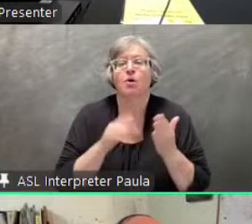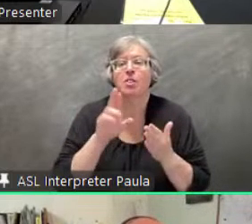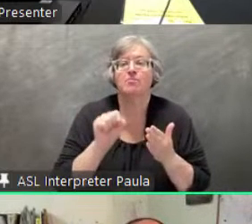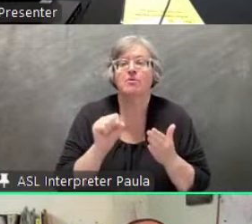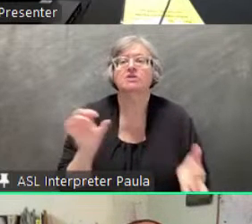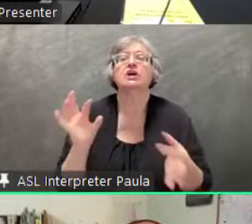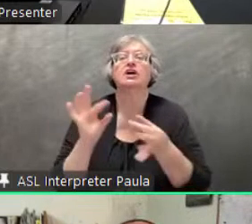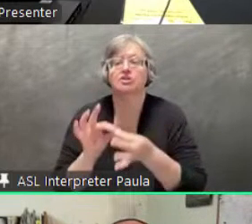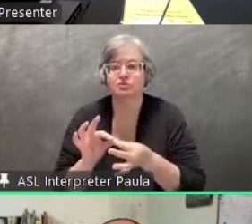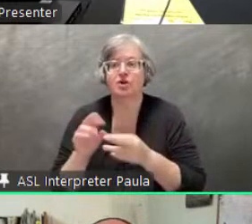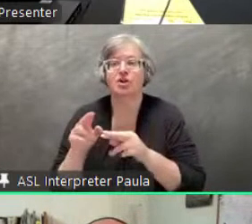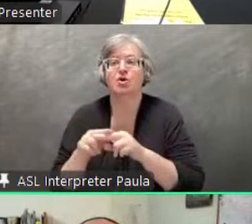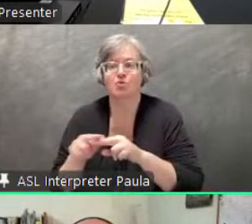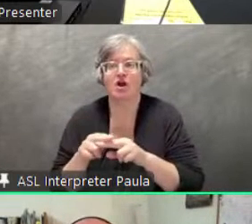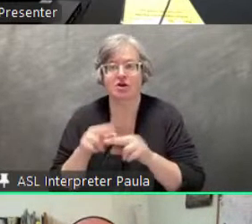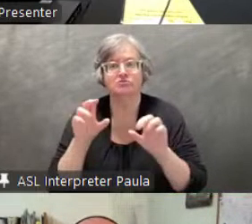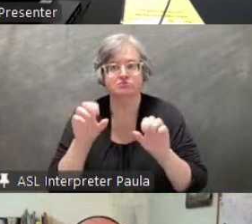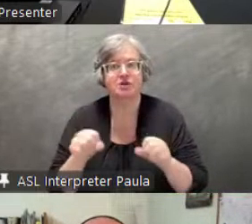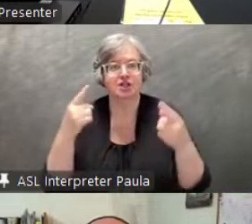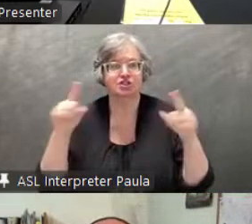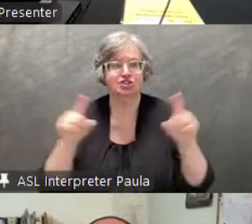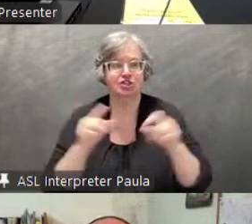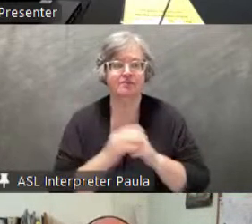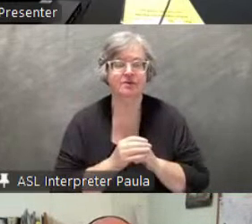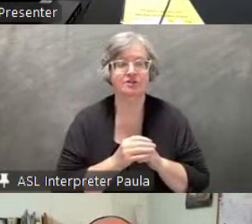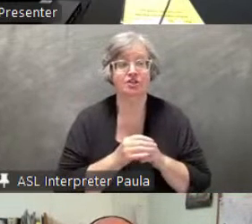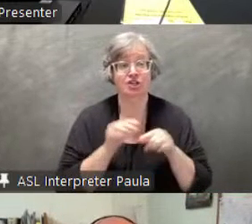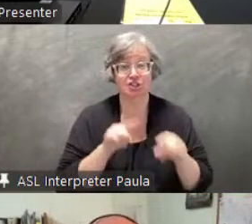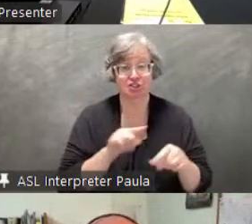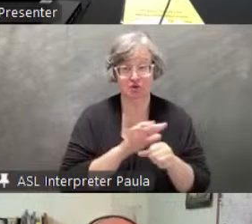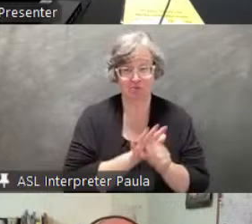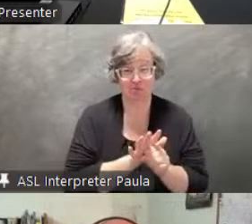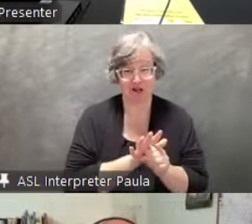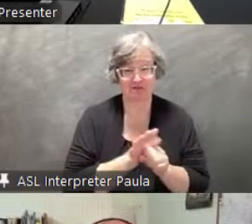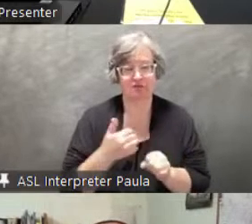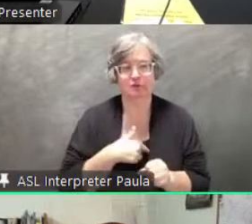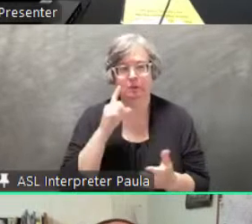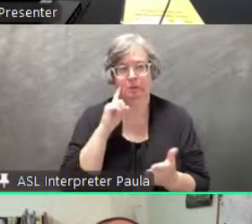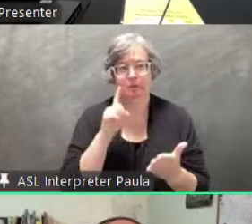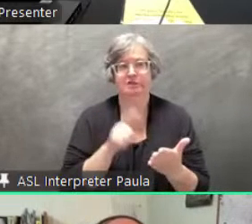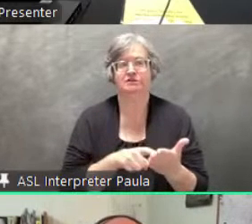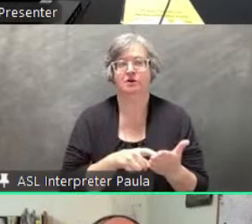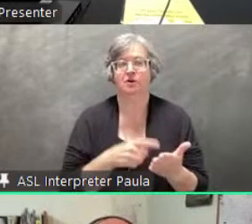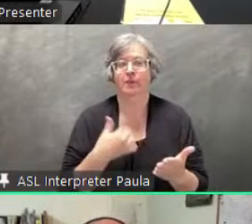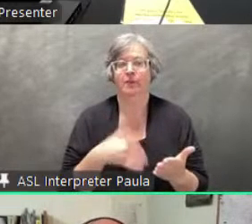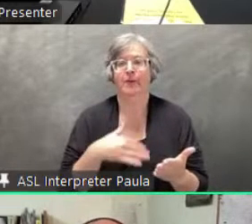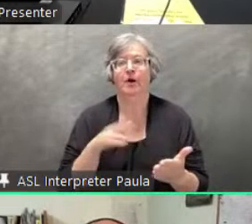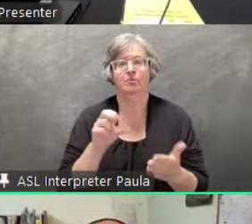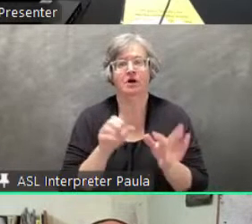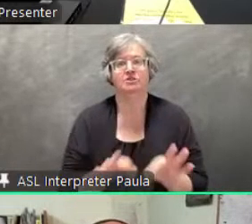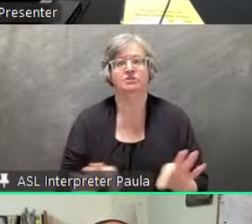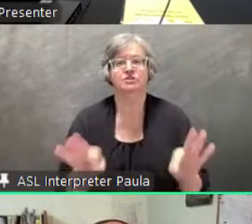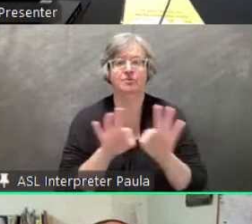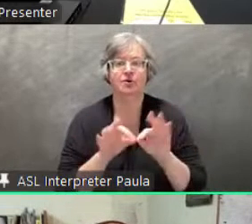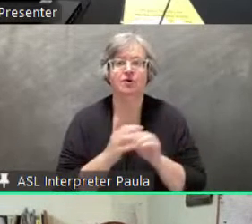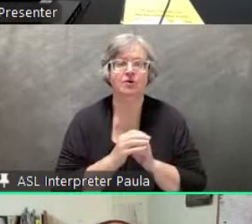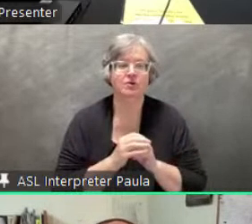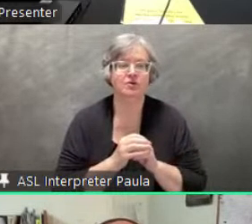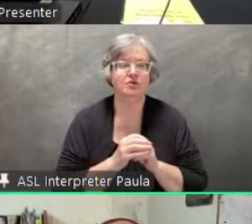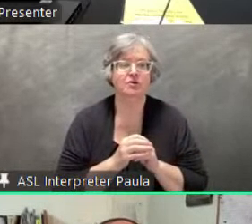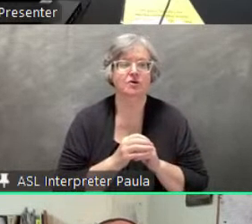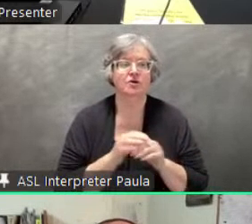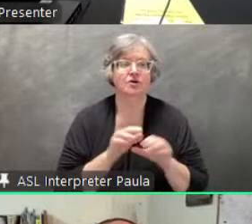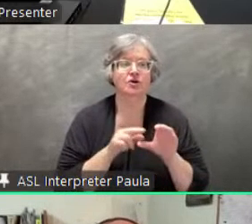system, achieves. Now, in the pandemic, we really saw how essential the bus service is, with a